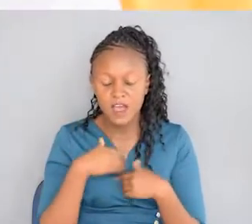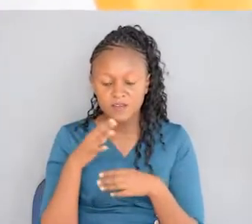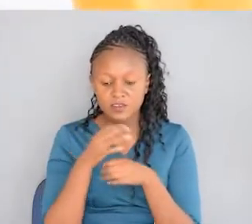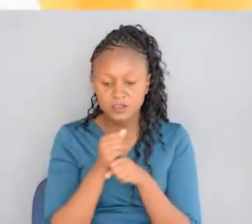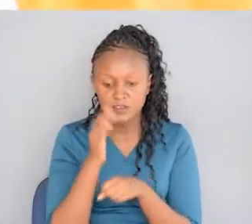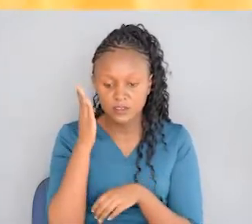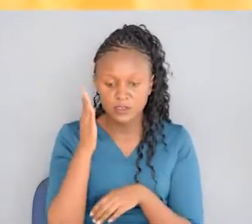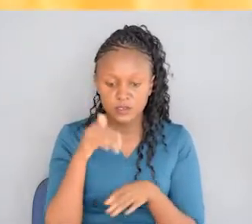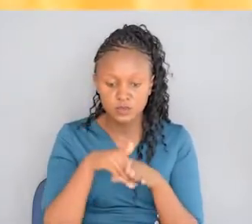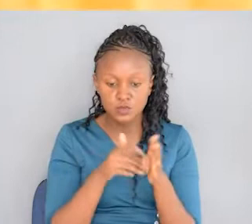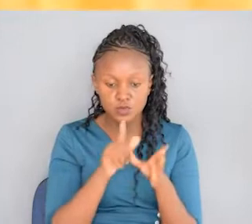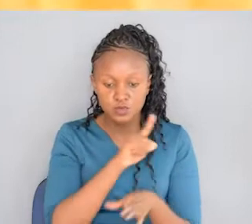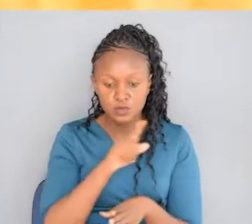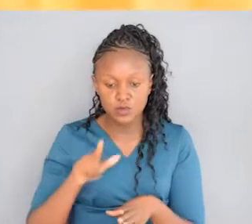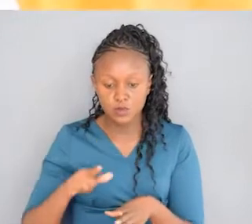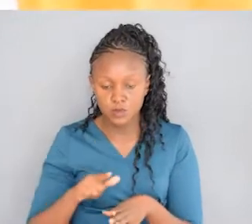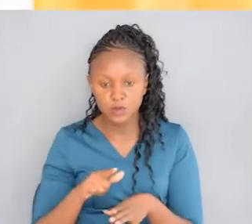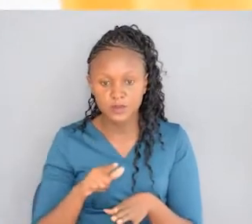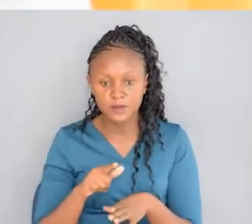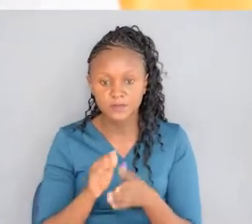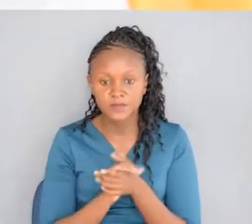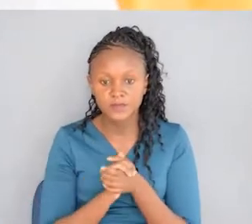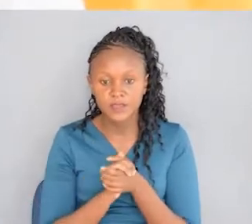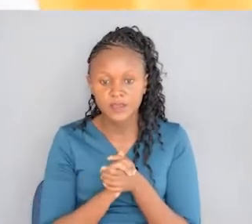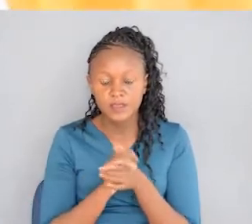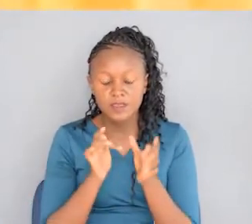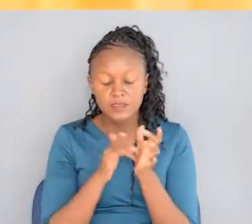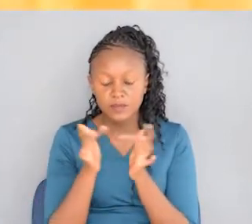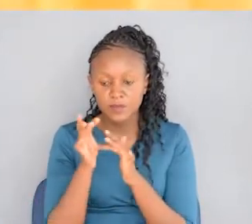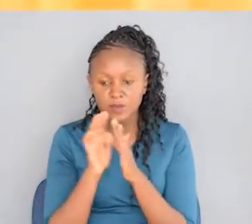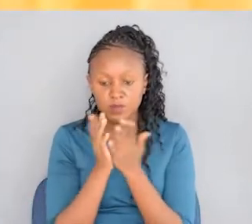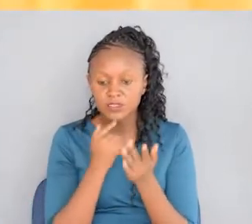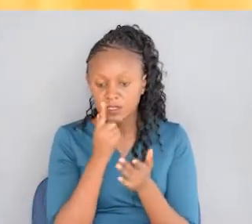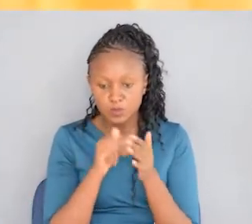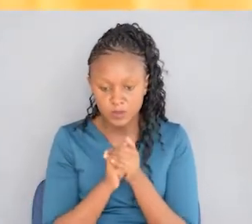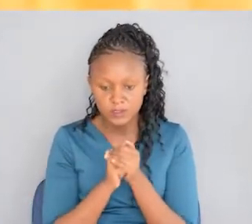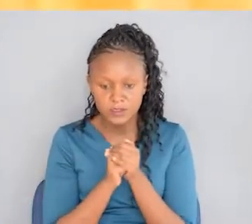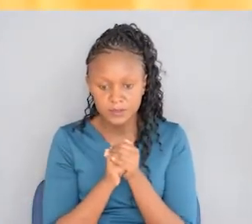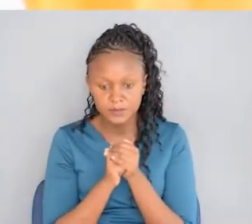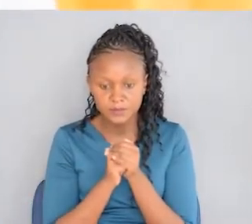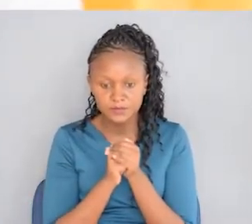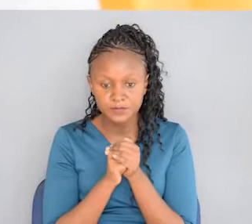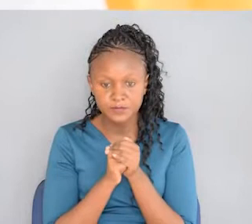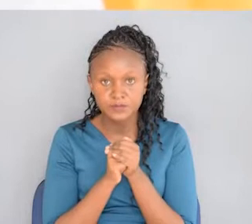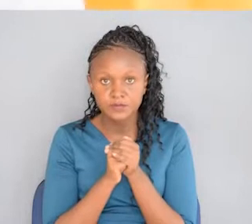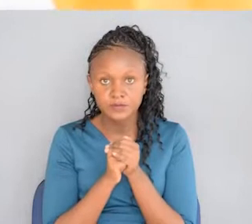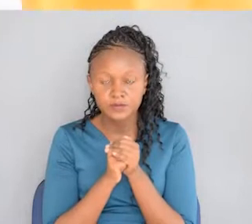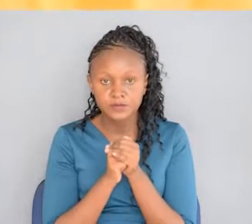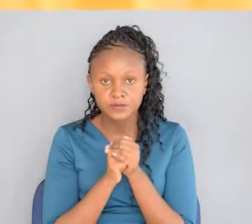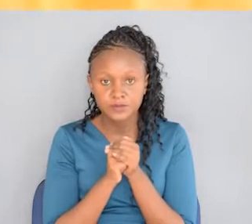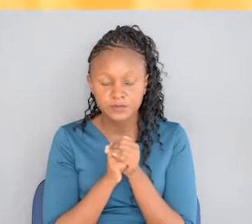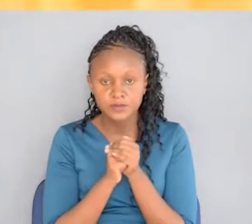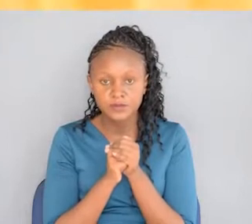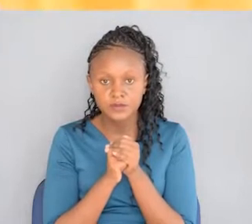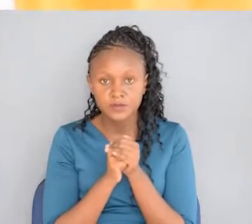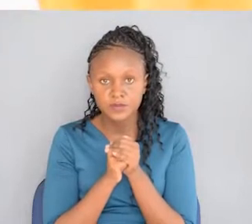in you, Lord, we know and have faith, dear Lord, that you see us through. In the book, oh dear Lord, your word in the book of Samson 21, you want to us in